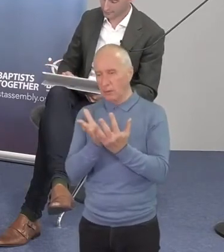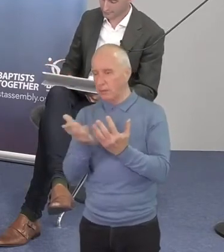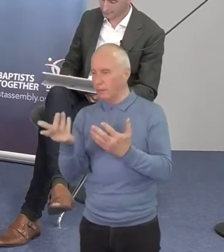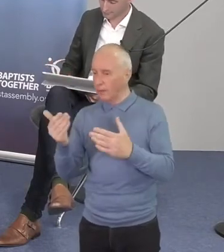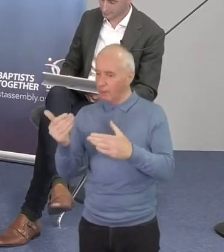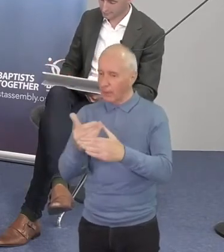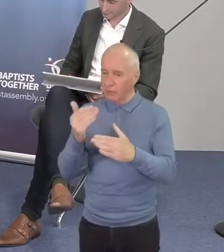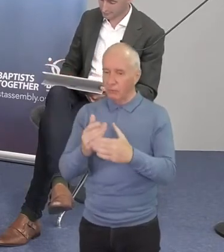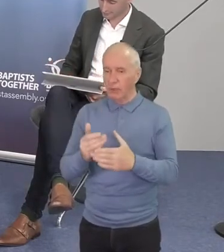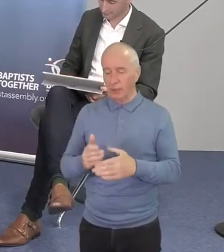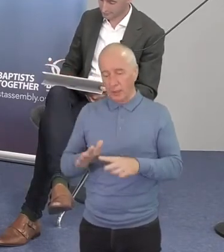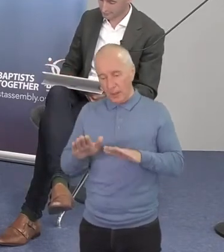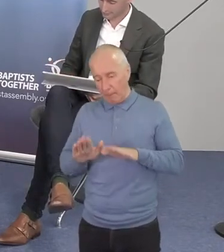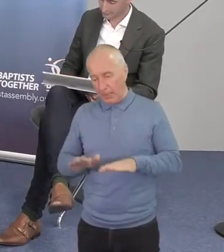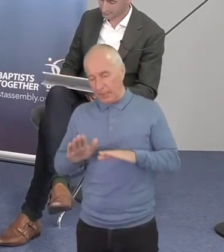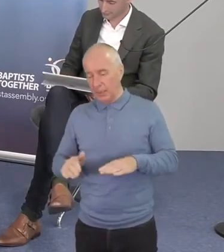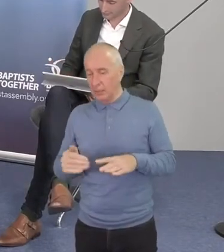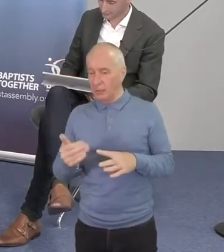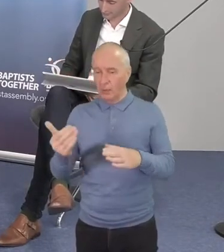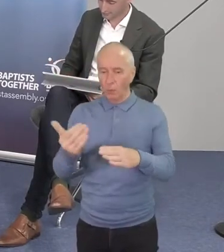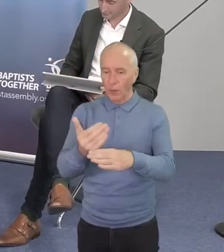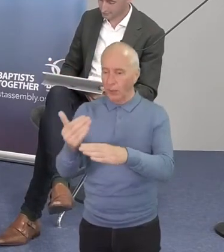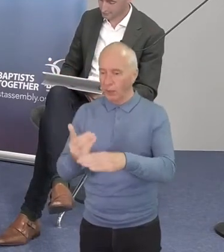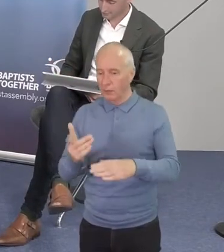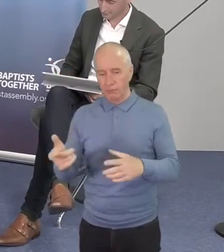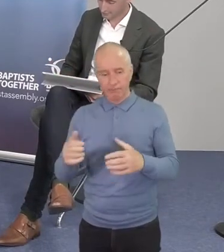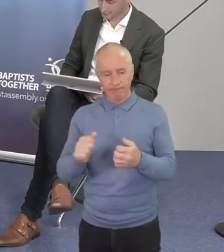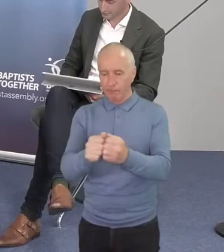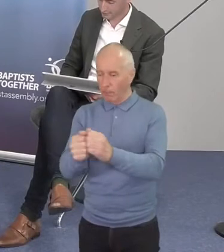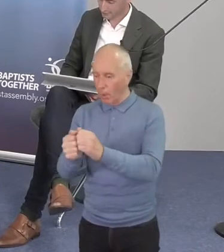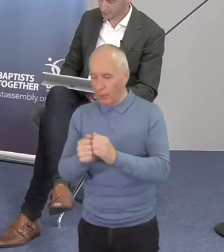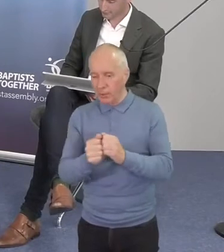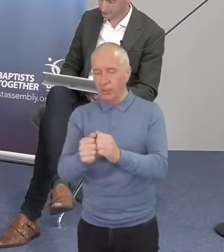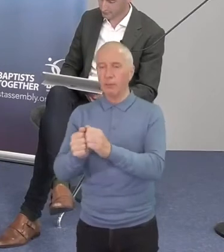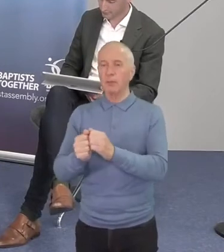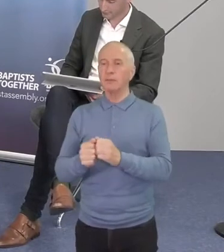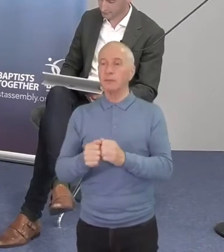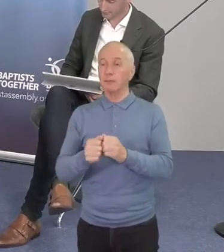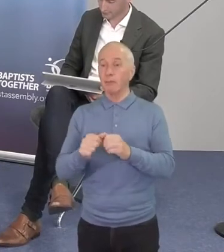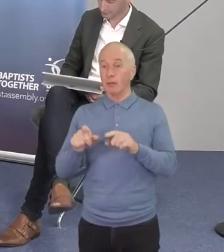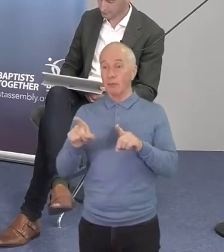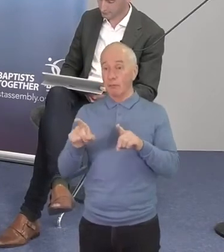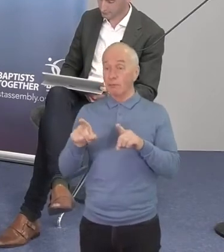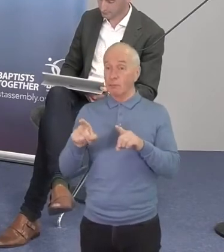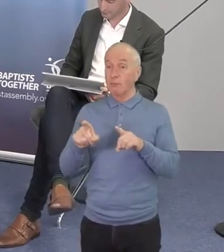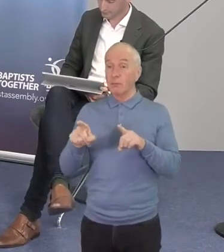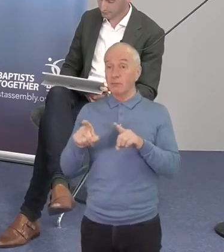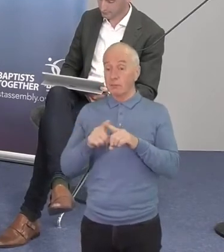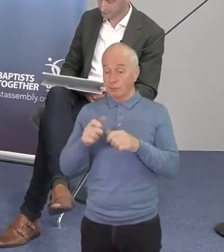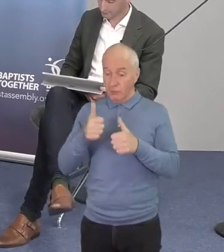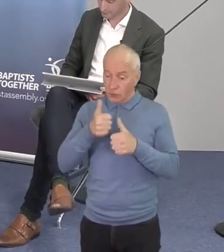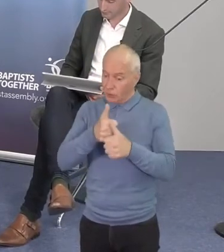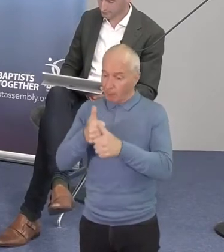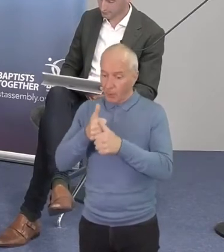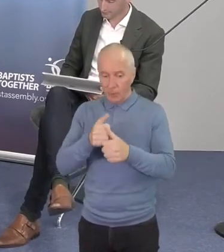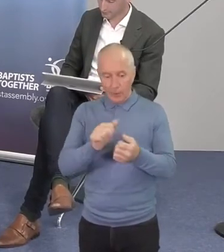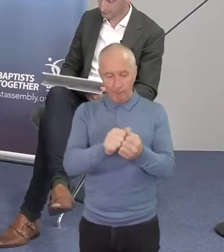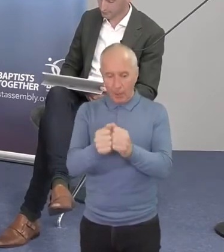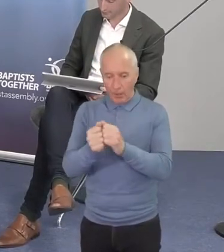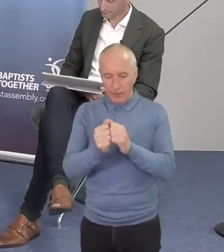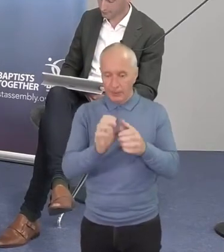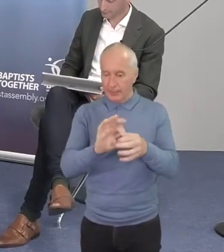we have seen British workers working in partnership, particularly also supporting some of our partners